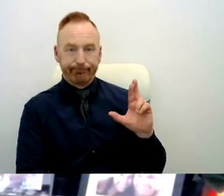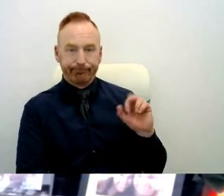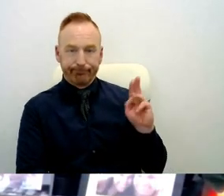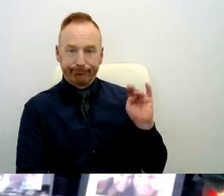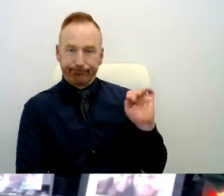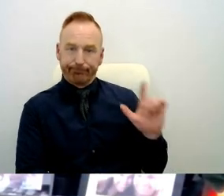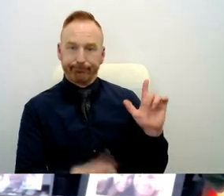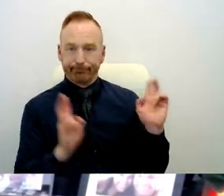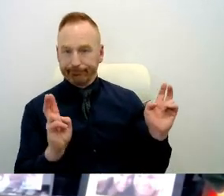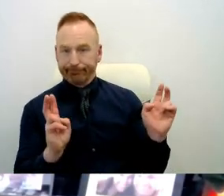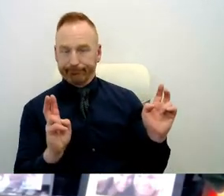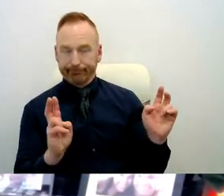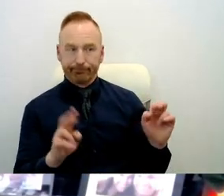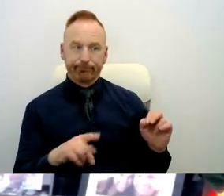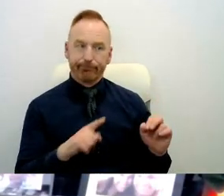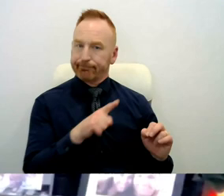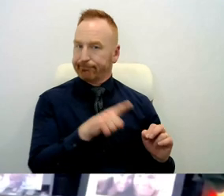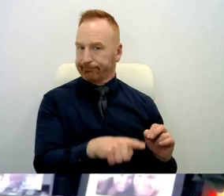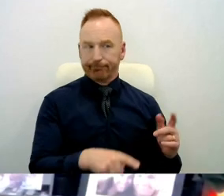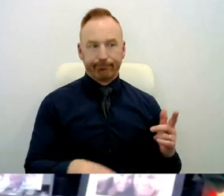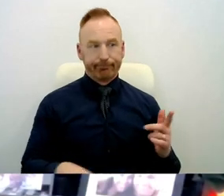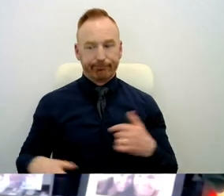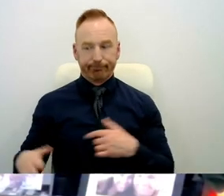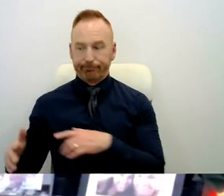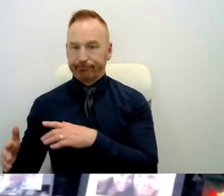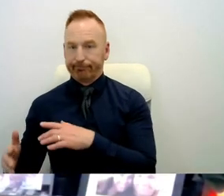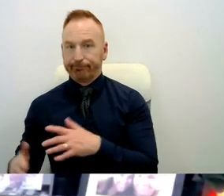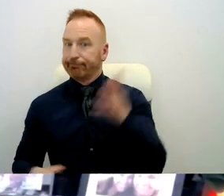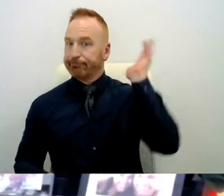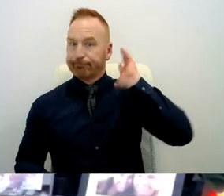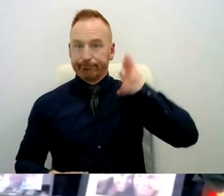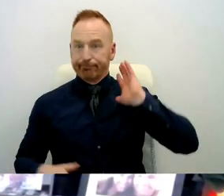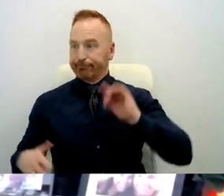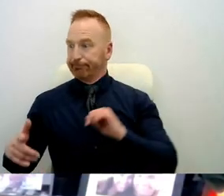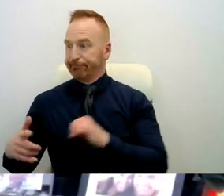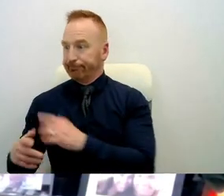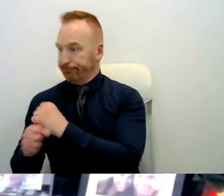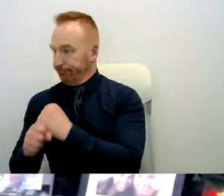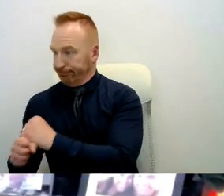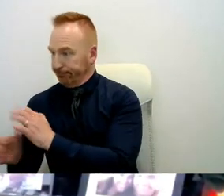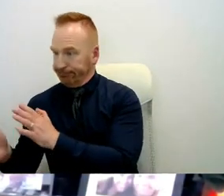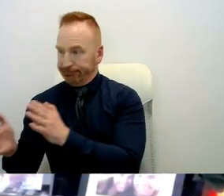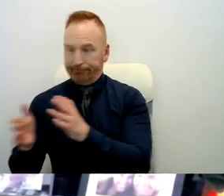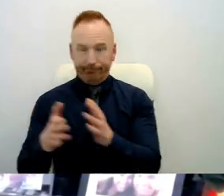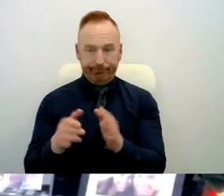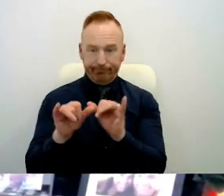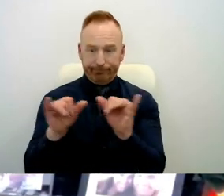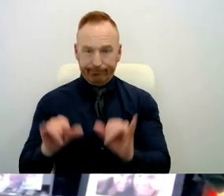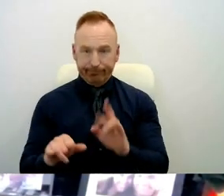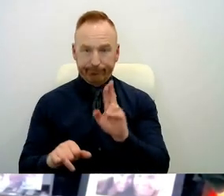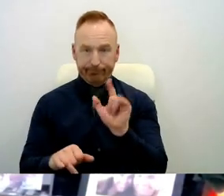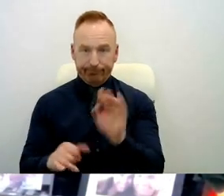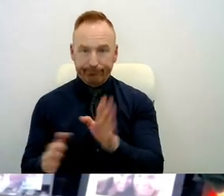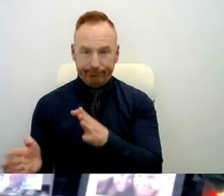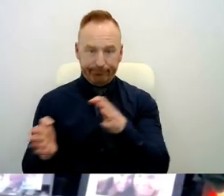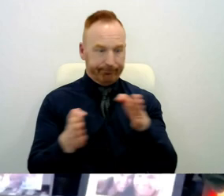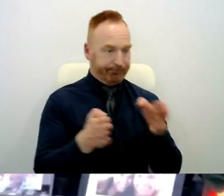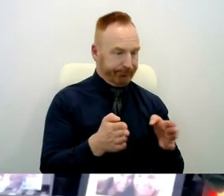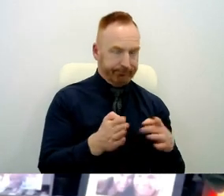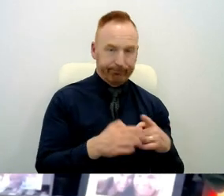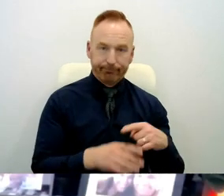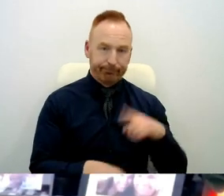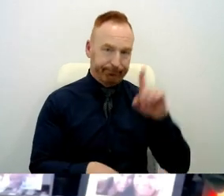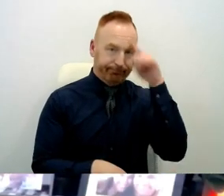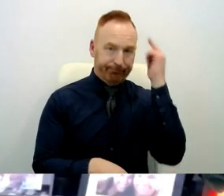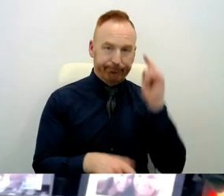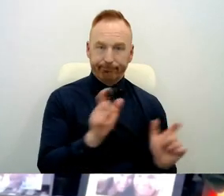As we've seen, there's a direct unbroken connection from the period of slavery to systemic racism and the harms that Black